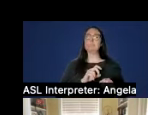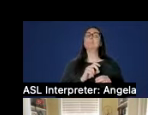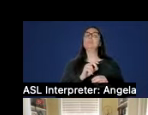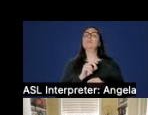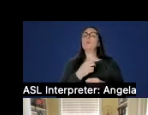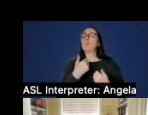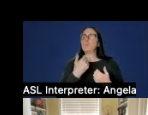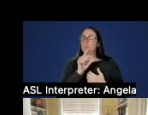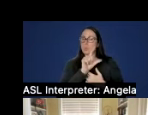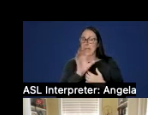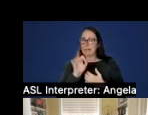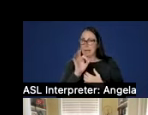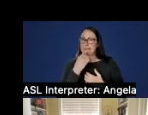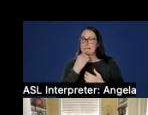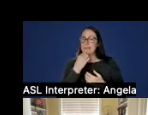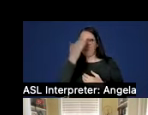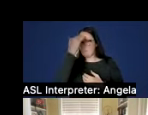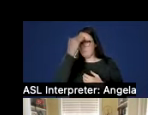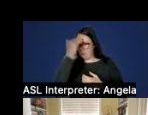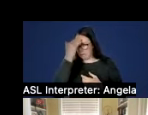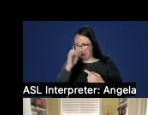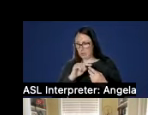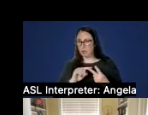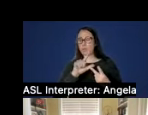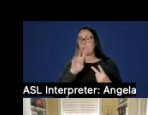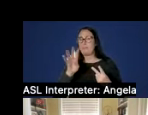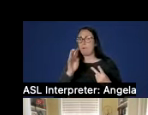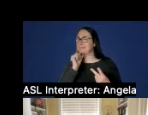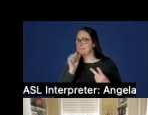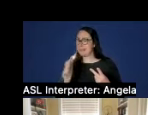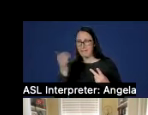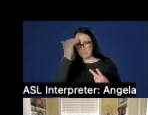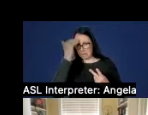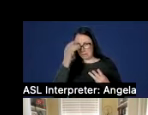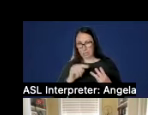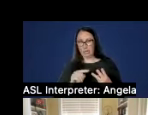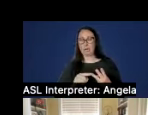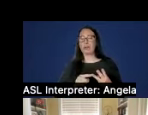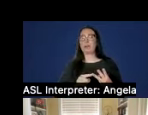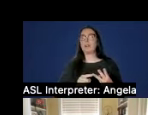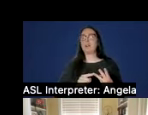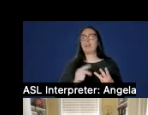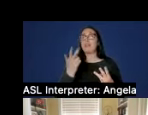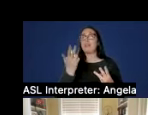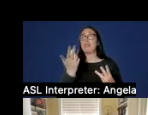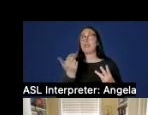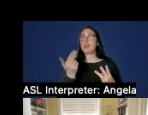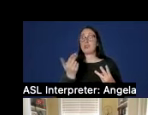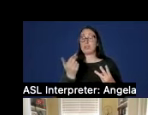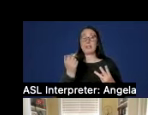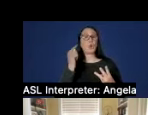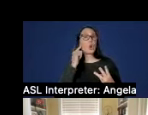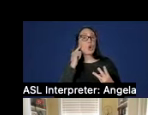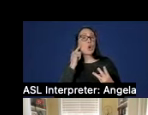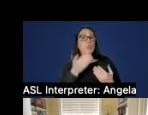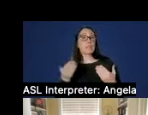familiar, 24 not familiar, and 13 heard things in the